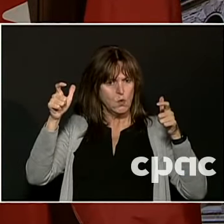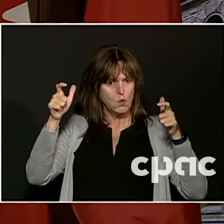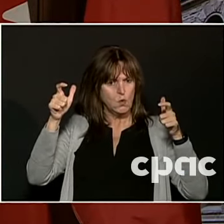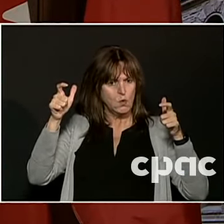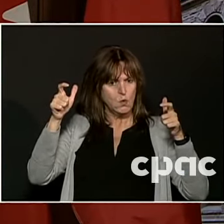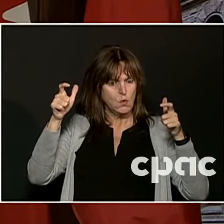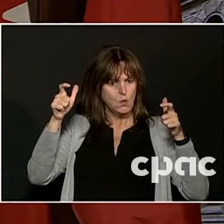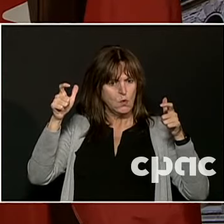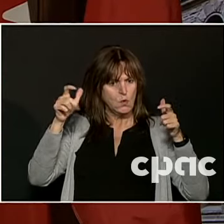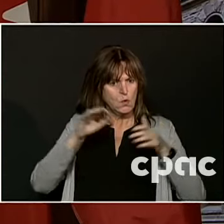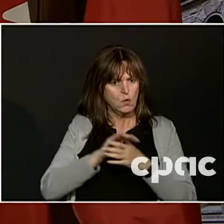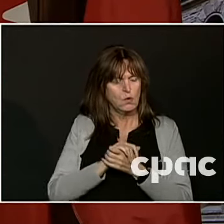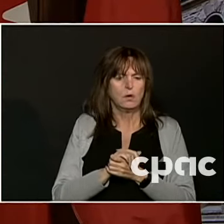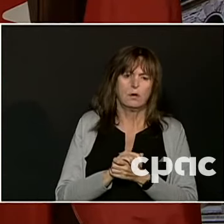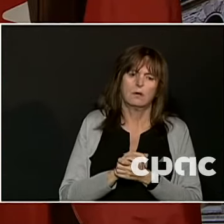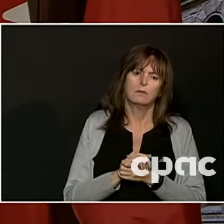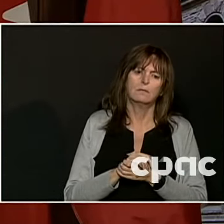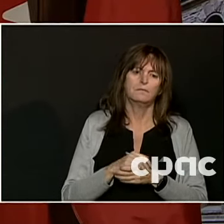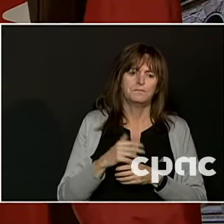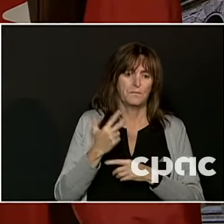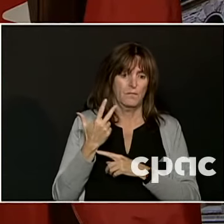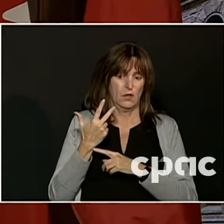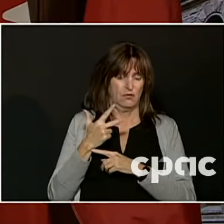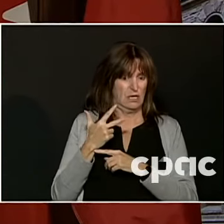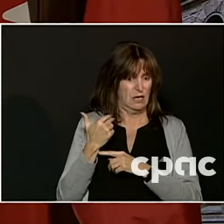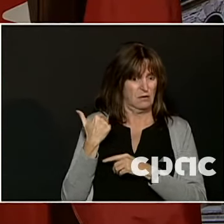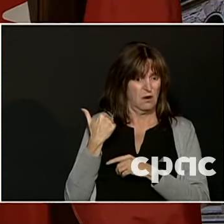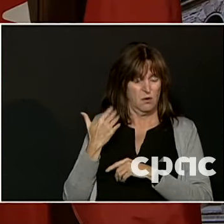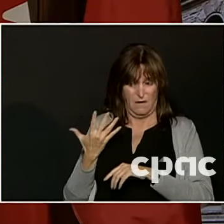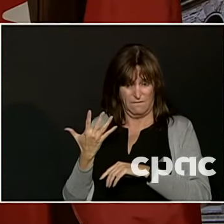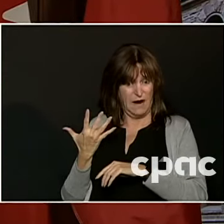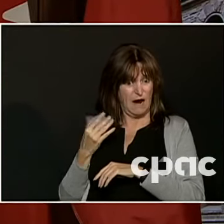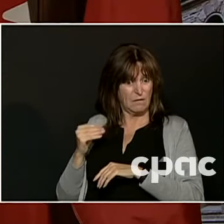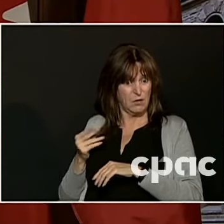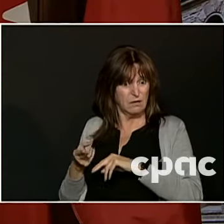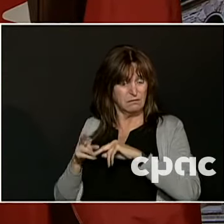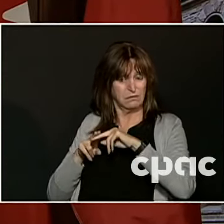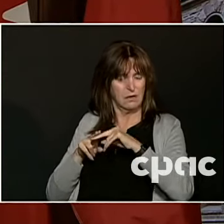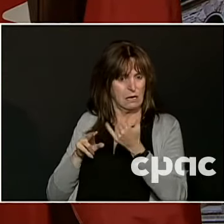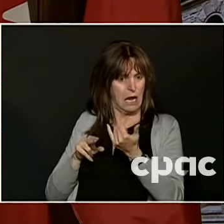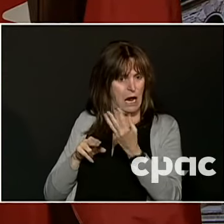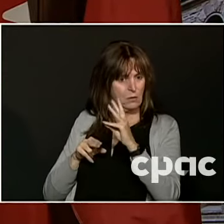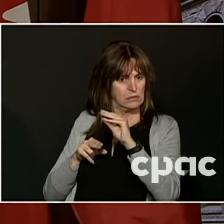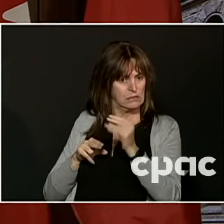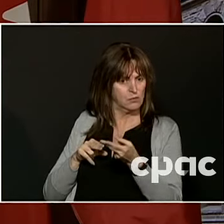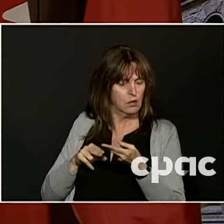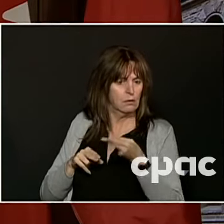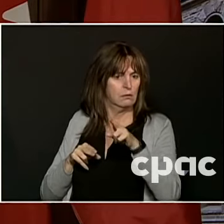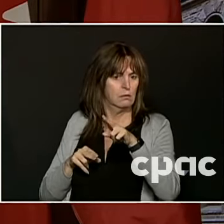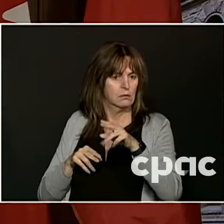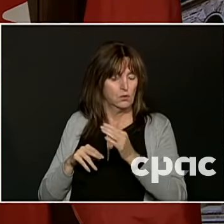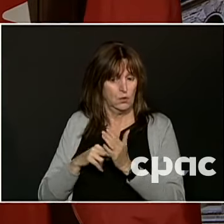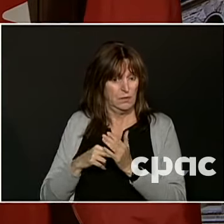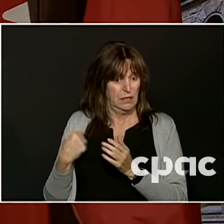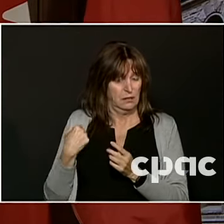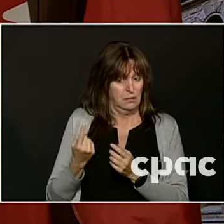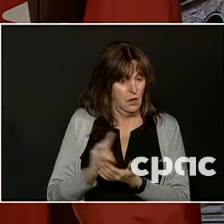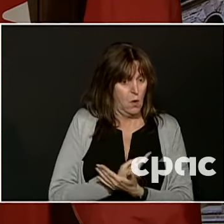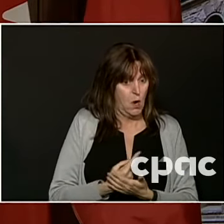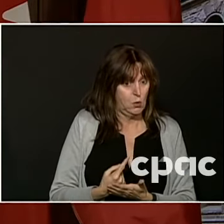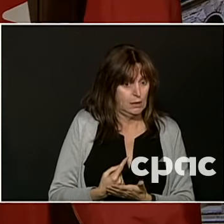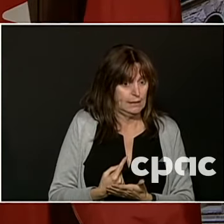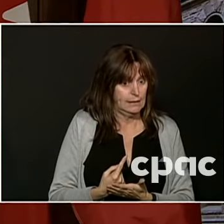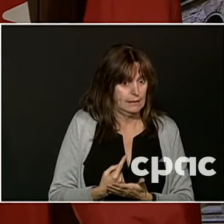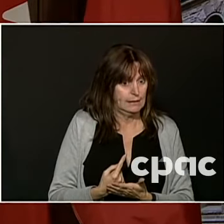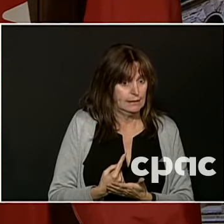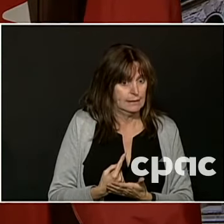a few days ago was about 5%. It's now 6%. And so if the last few days is a reasonable point of extrapolation, it's fair to say